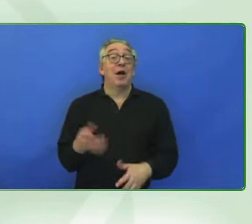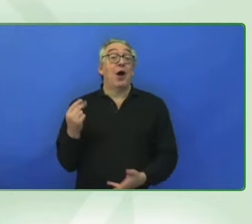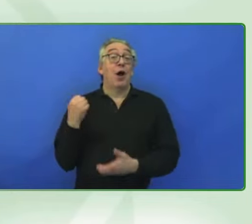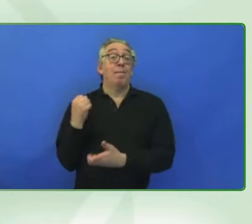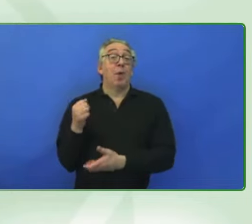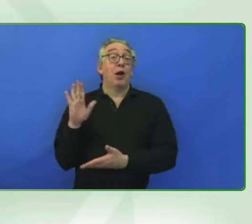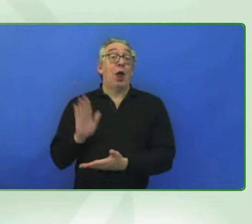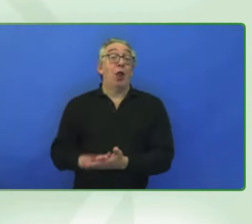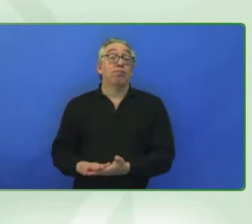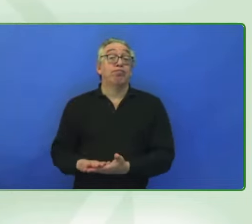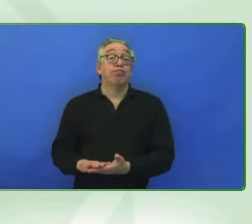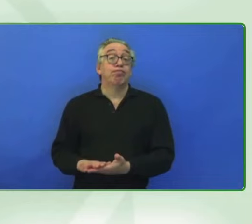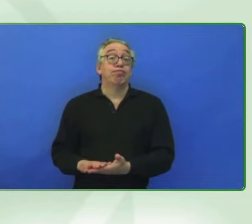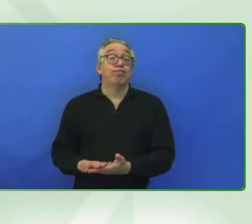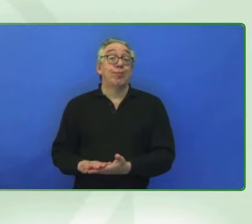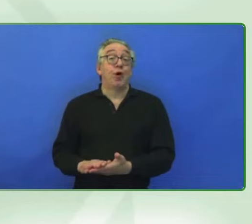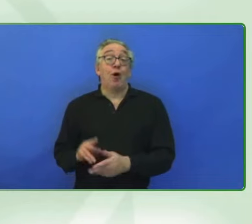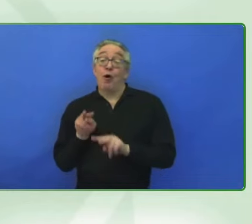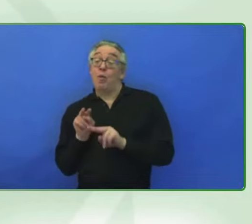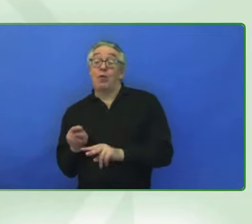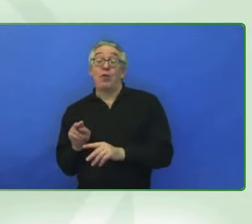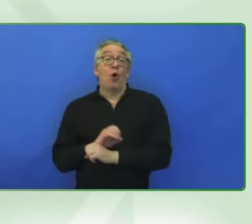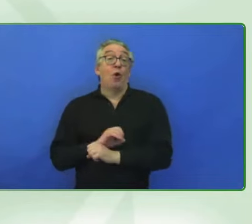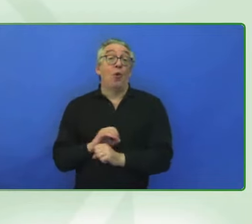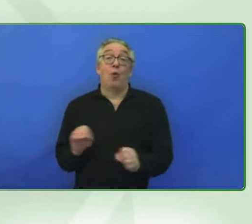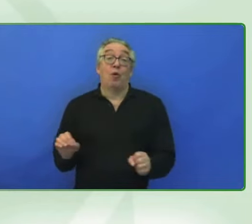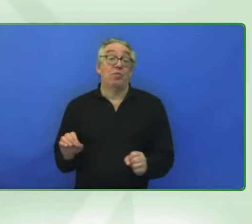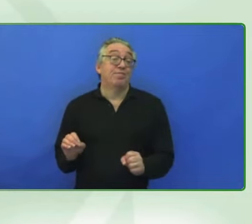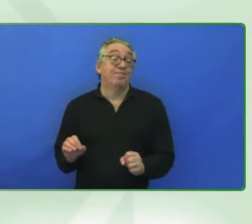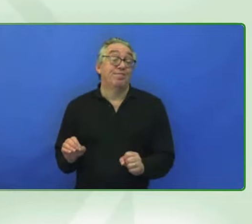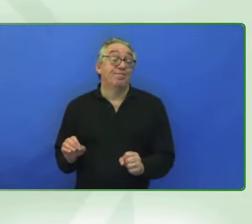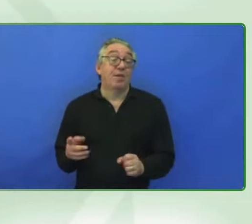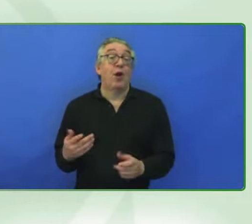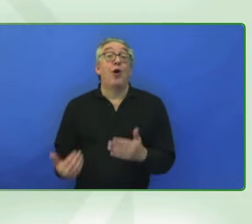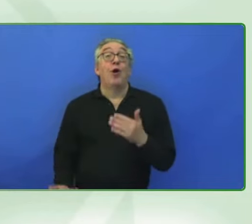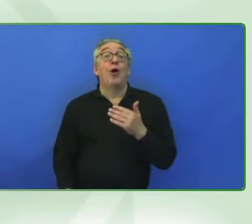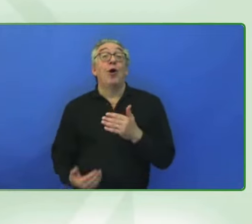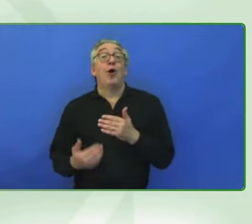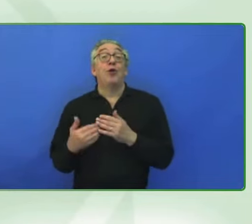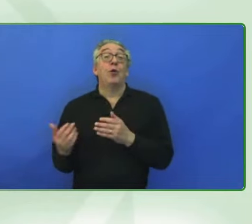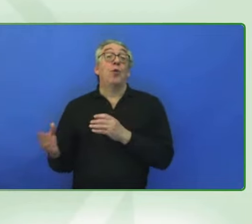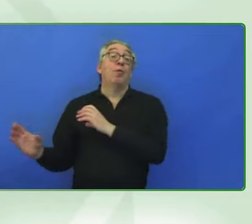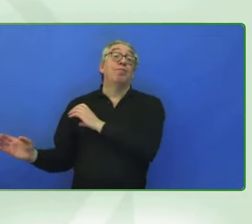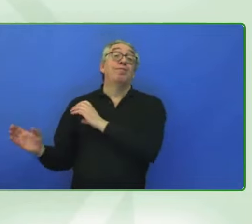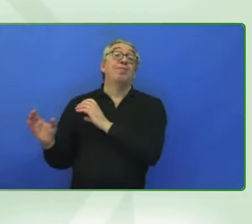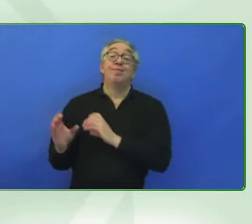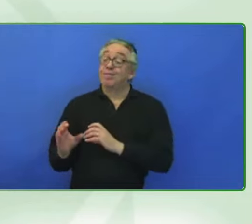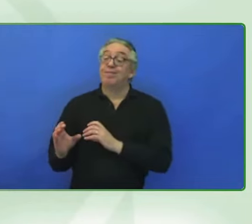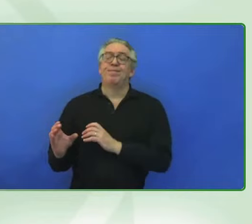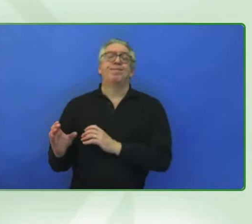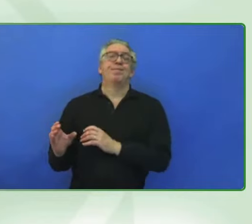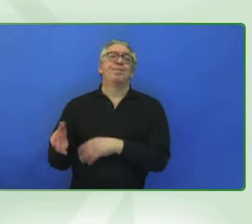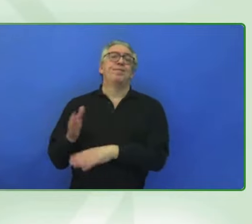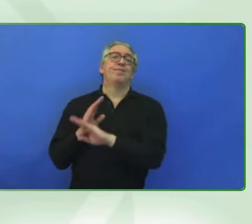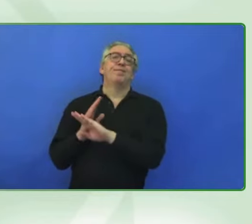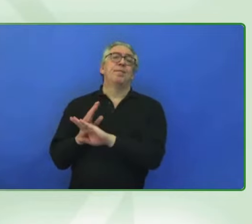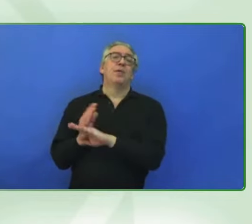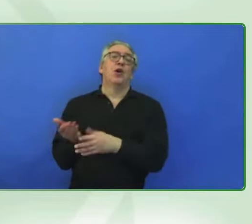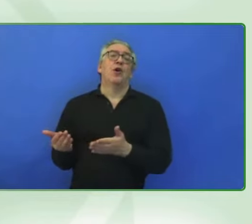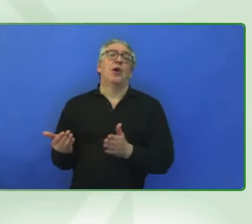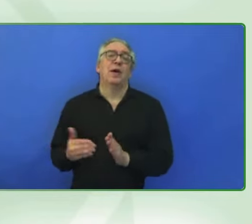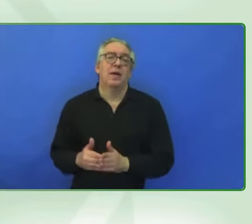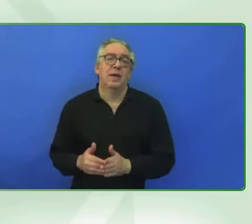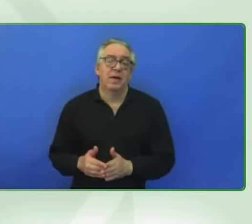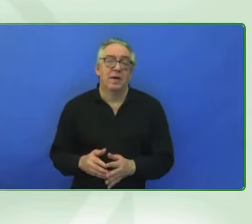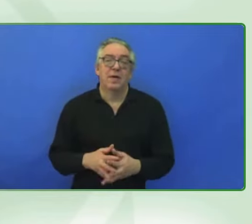that there is some equipment and it doesn't work a few years ahead. So basically we have the